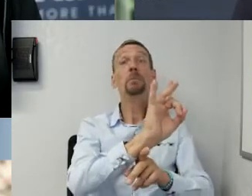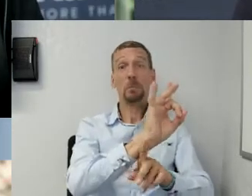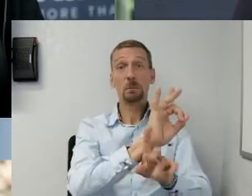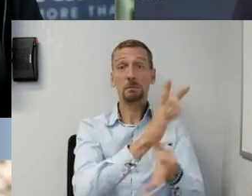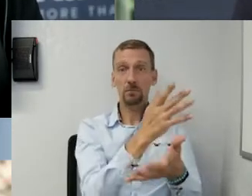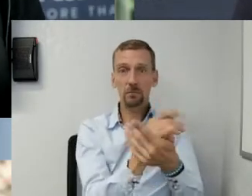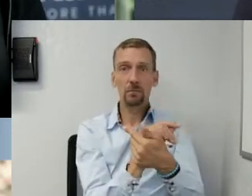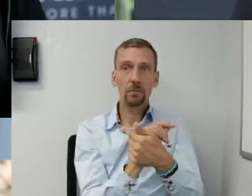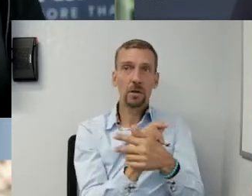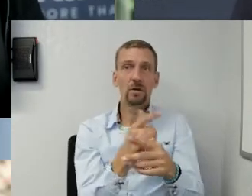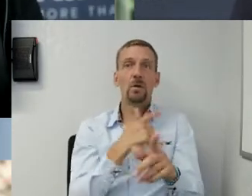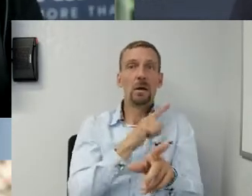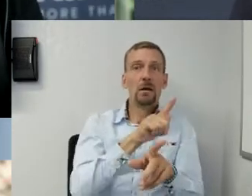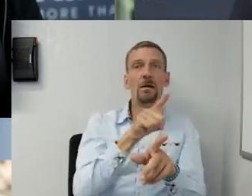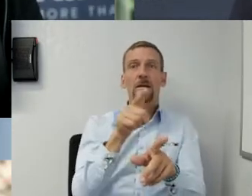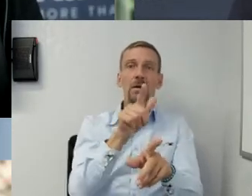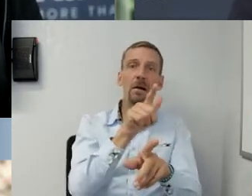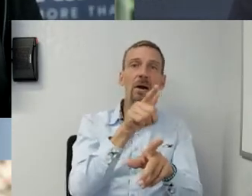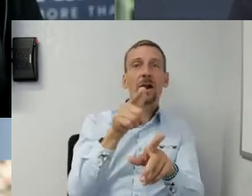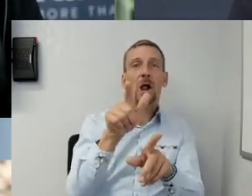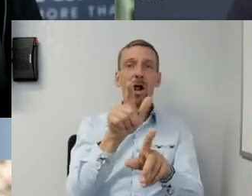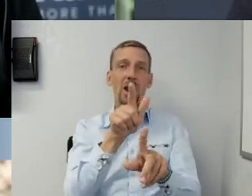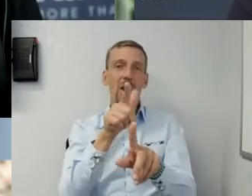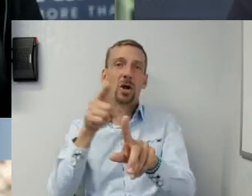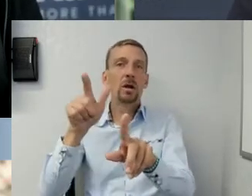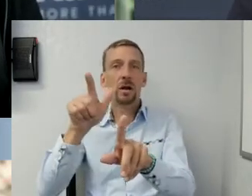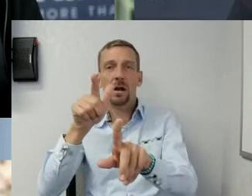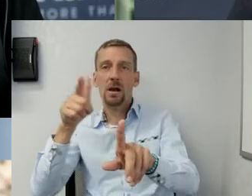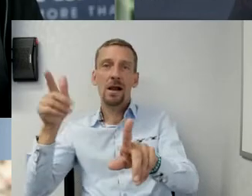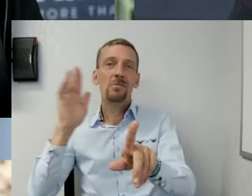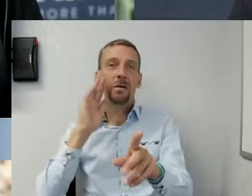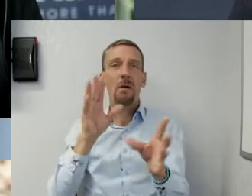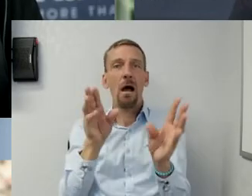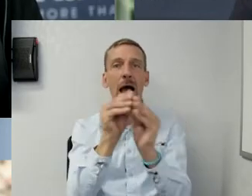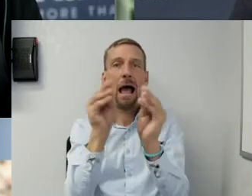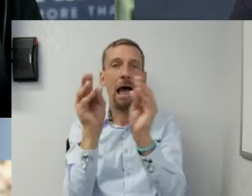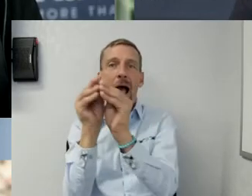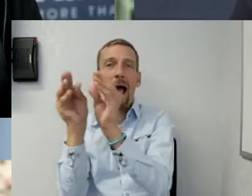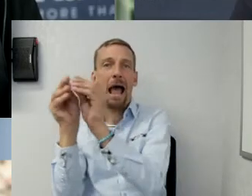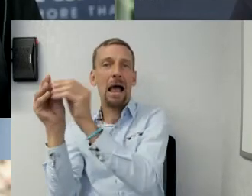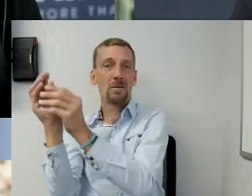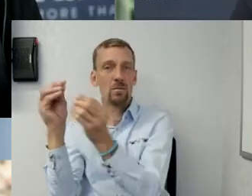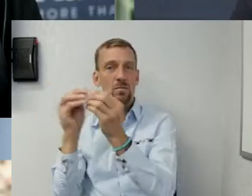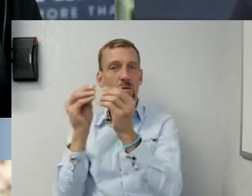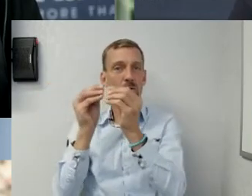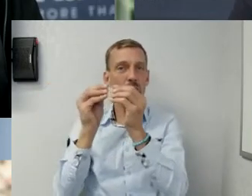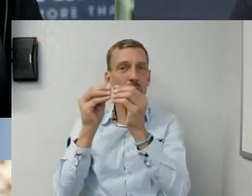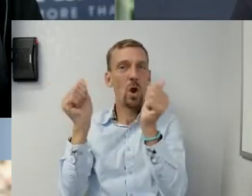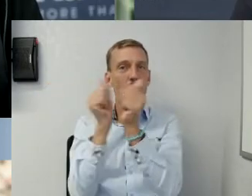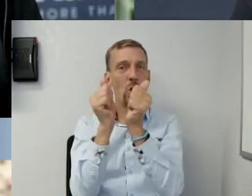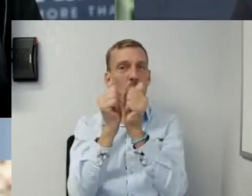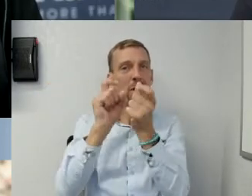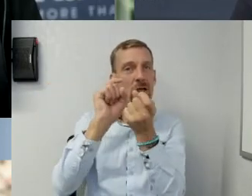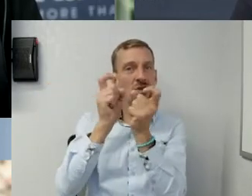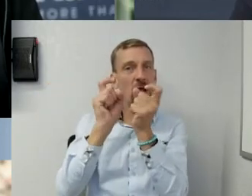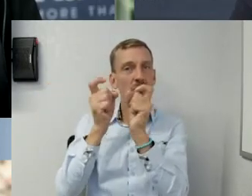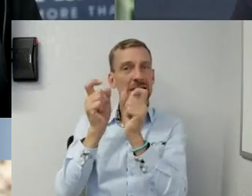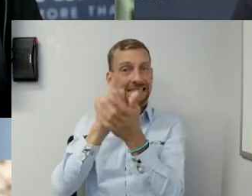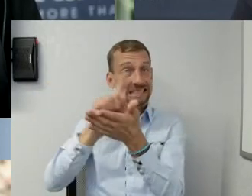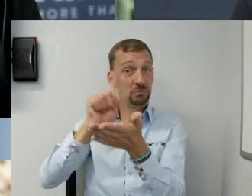kind of inch up just a little bit, and then we'll continue to make adjustments each